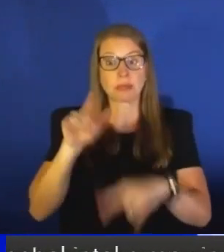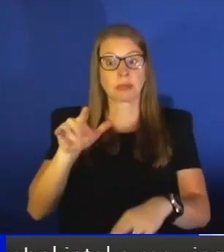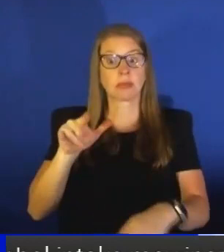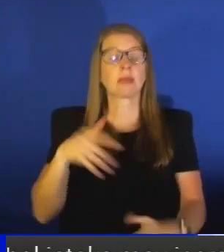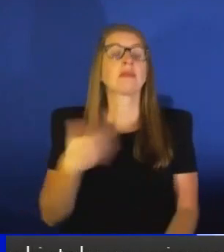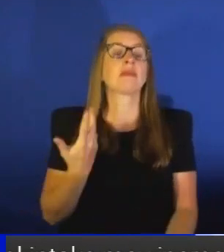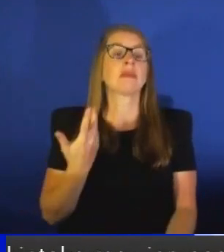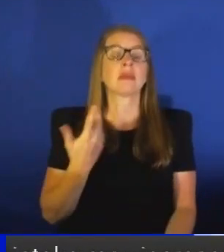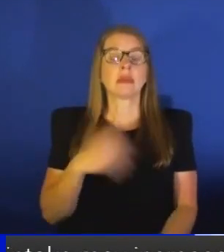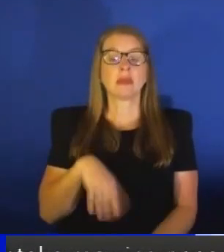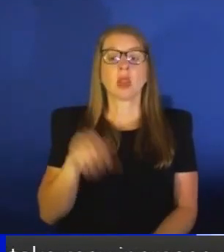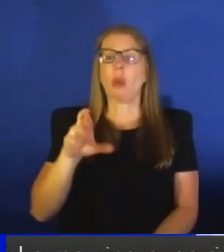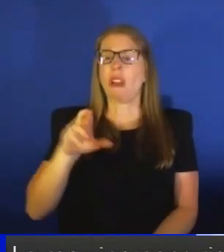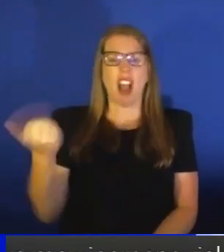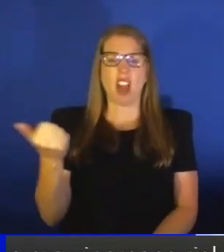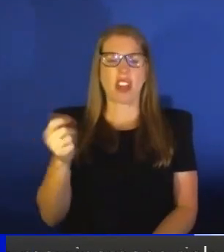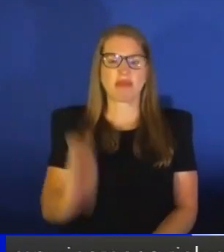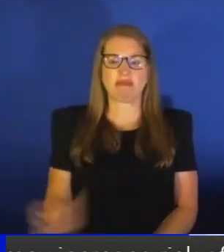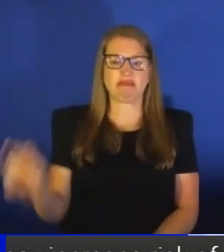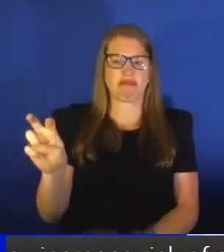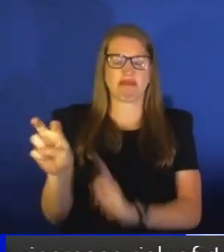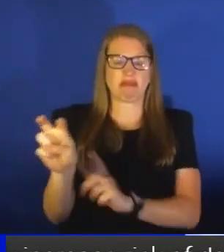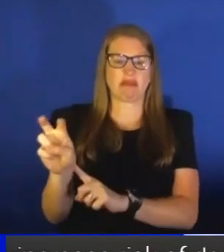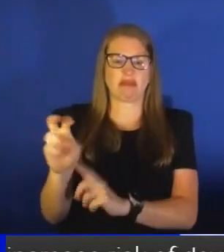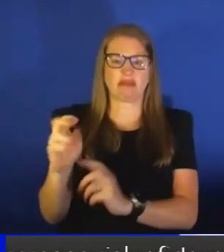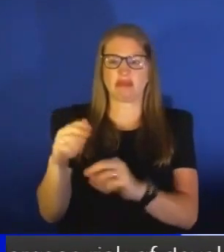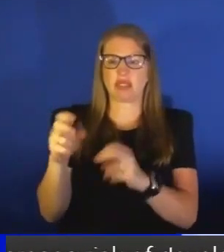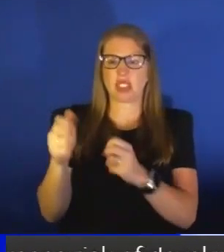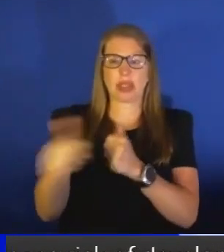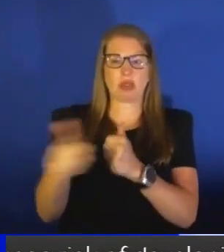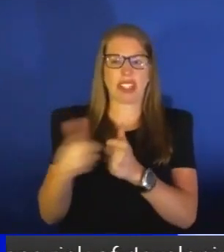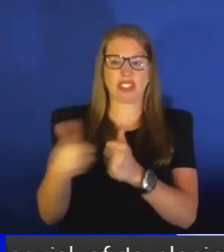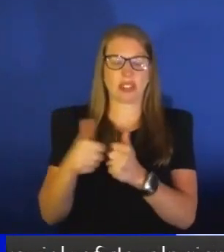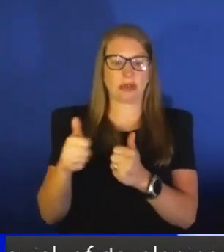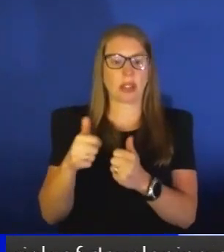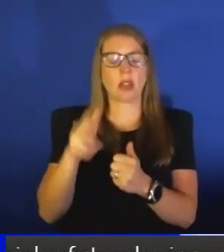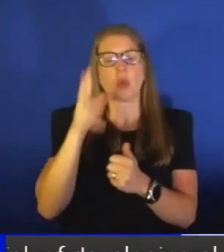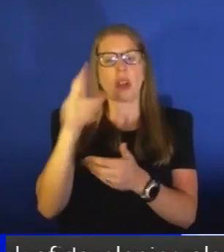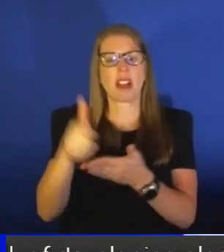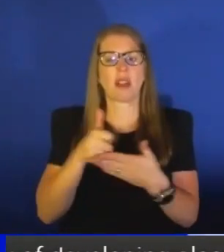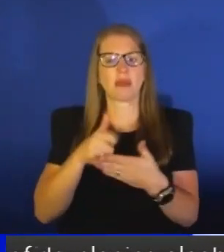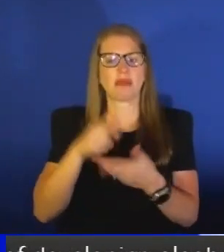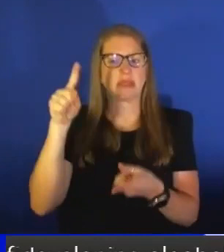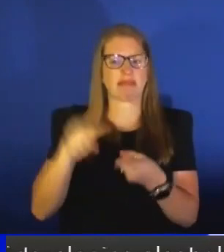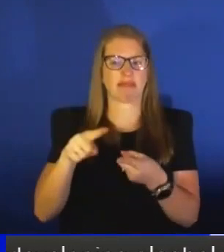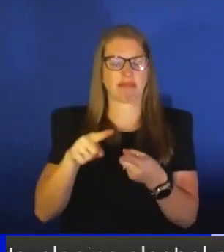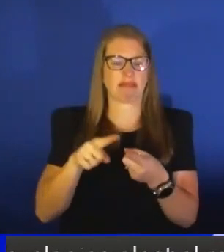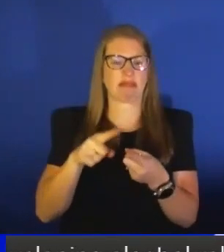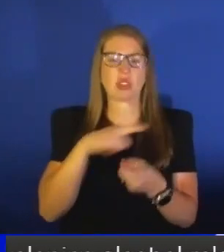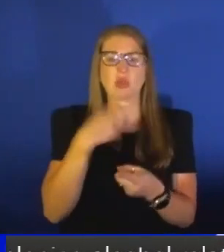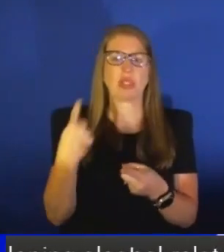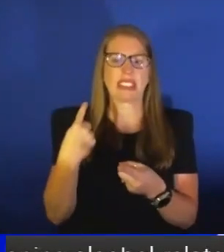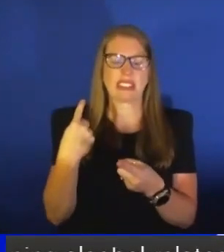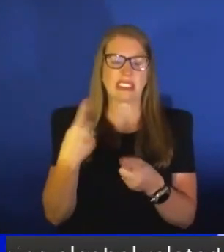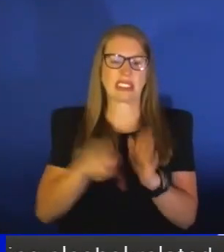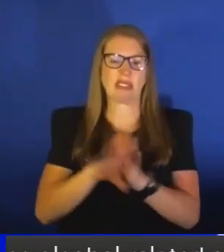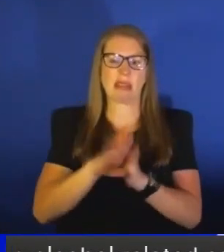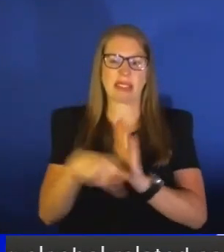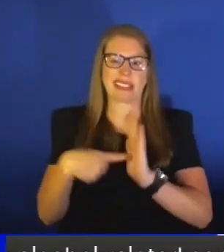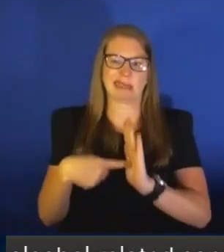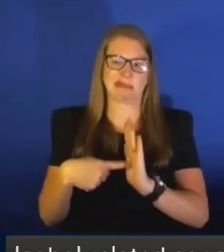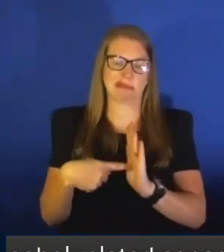going to just reduce your risk of getting infected, developing symptoms, and then of course missing the rest of your